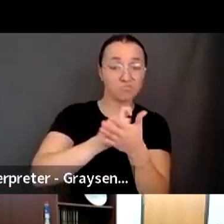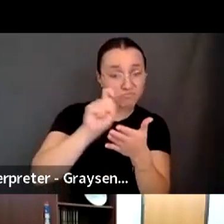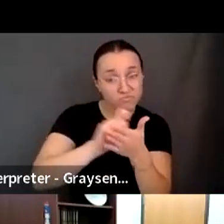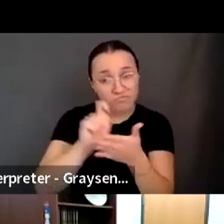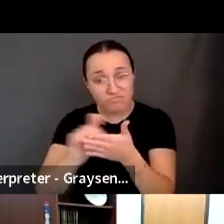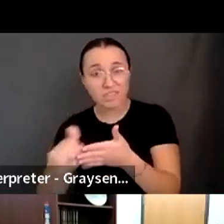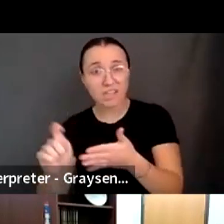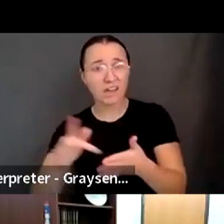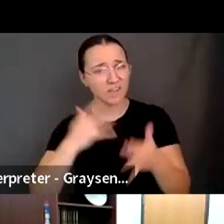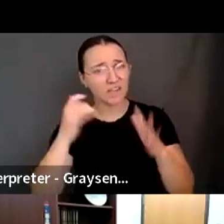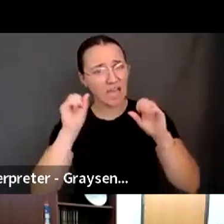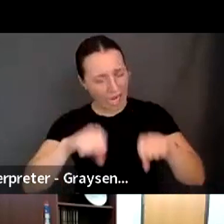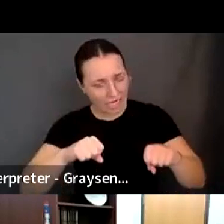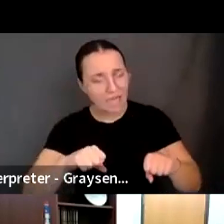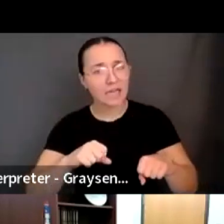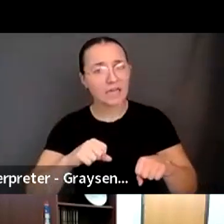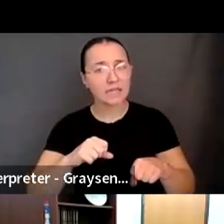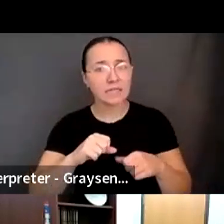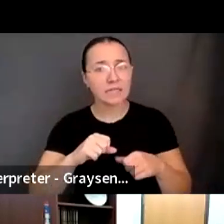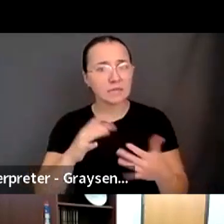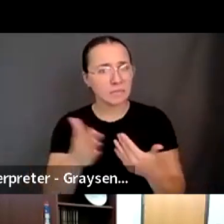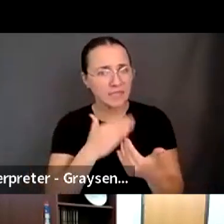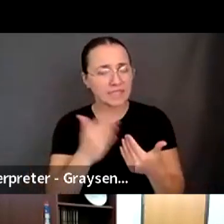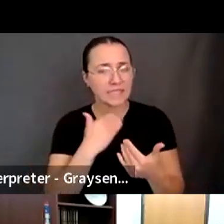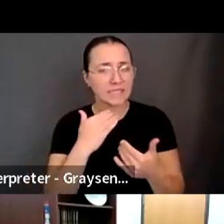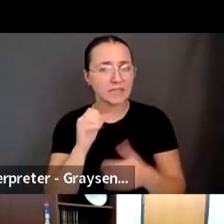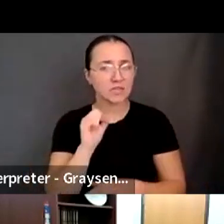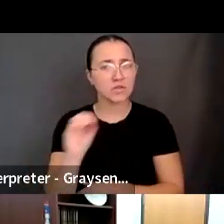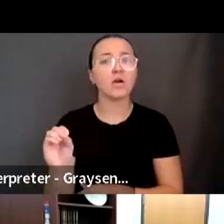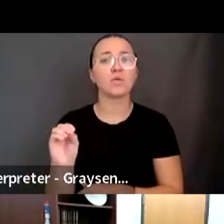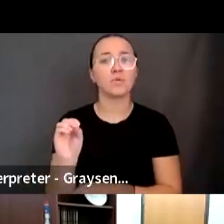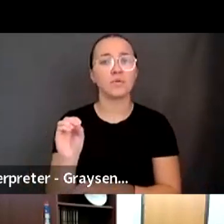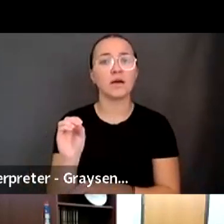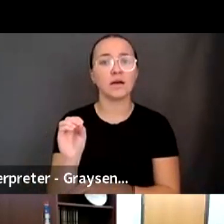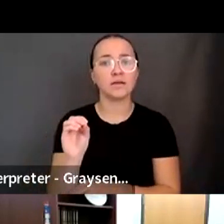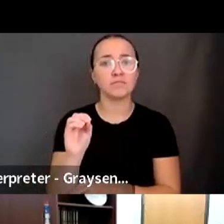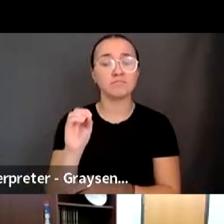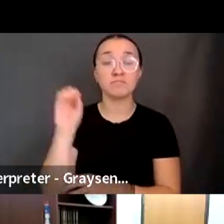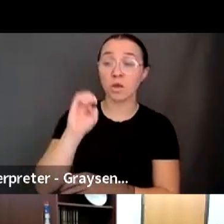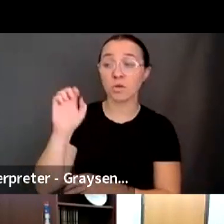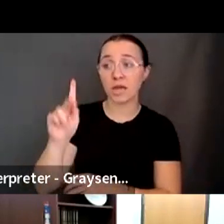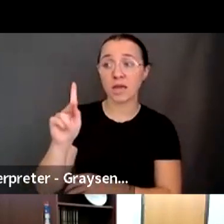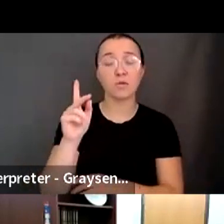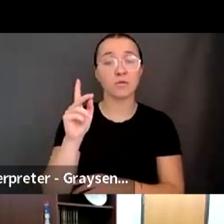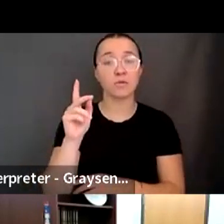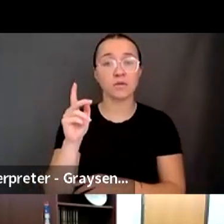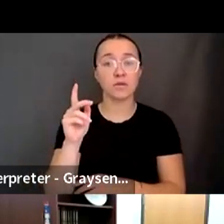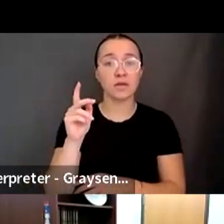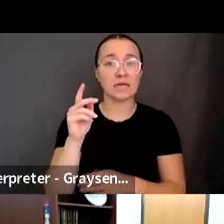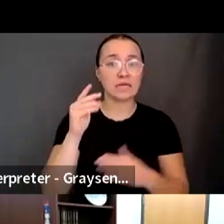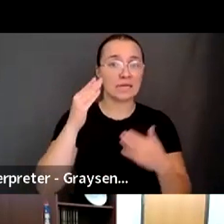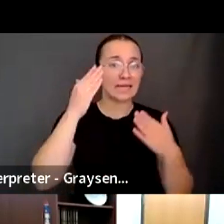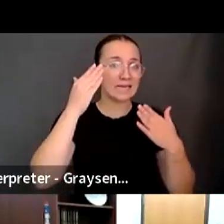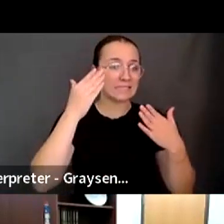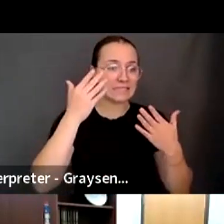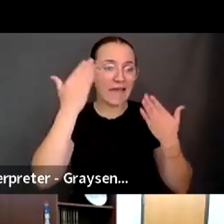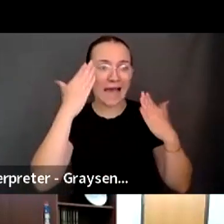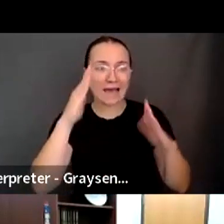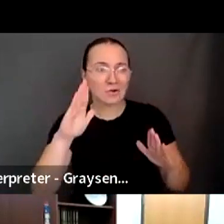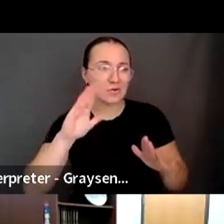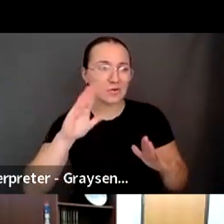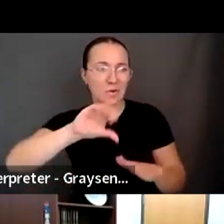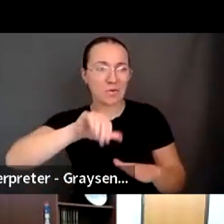can do that pretty easily. So. Okay, wonderful. I don't know who else was